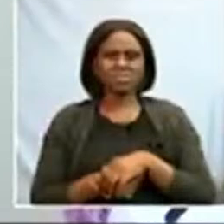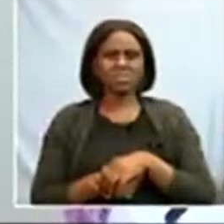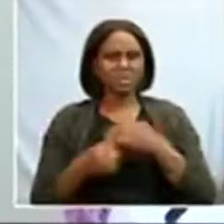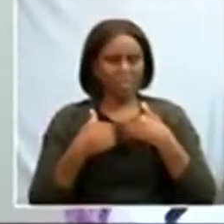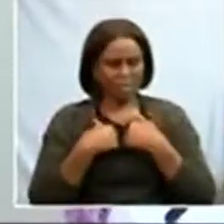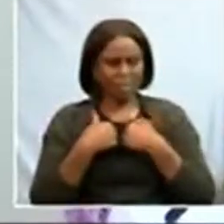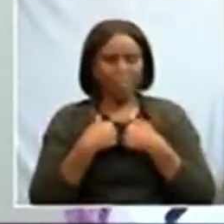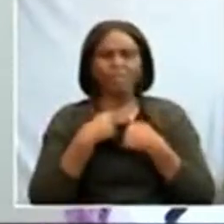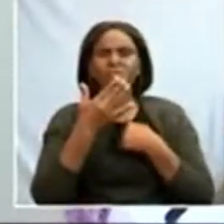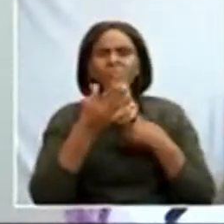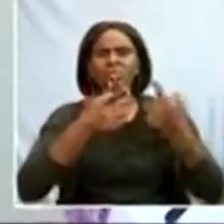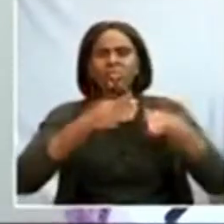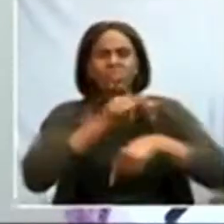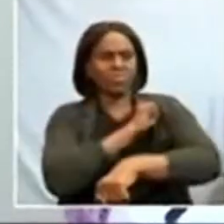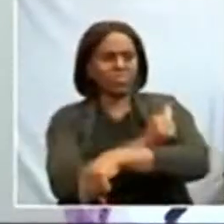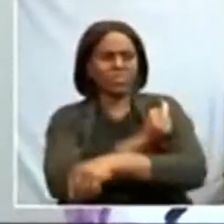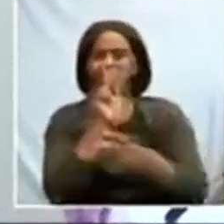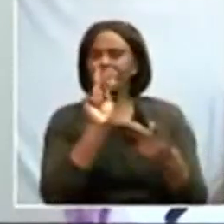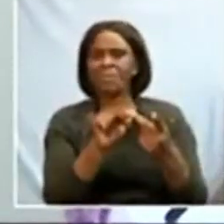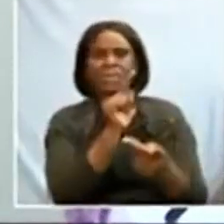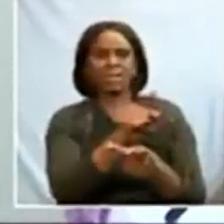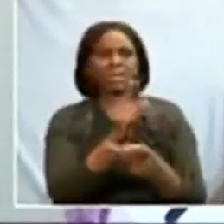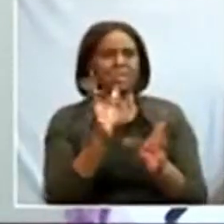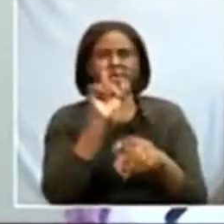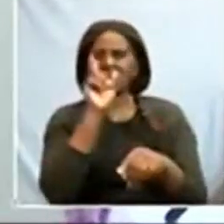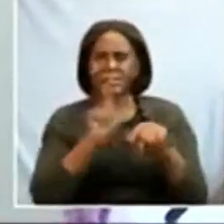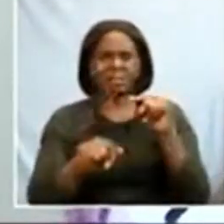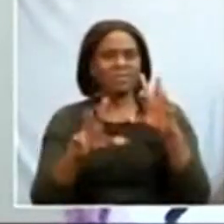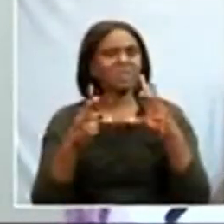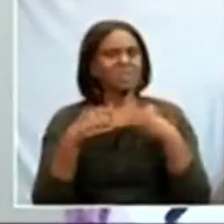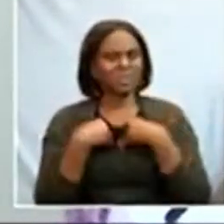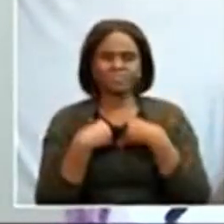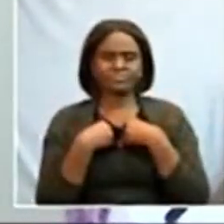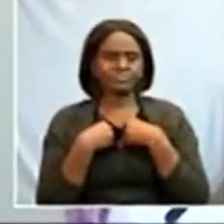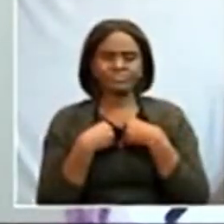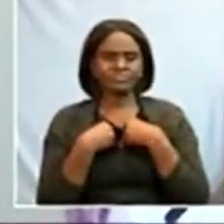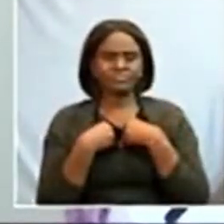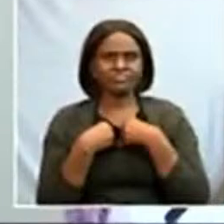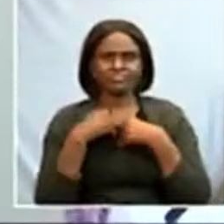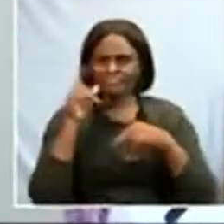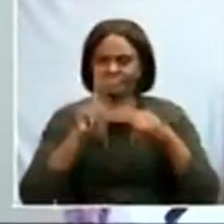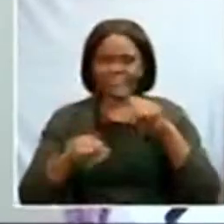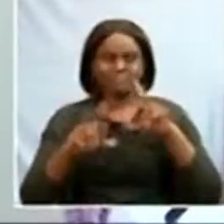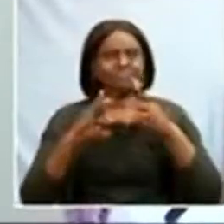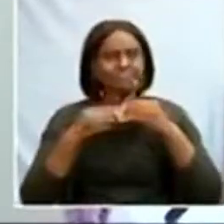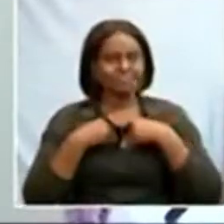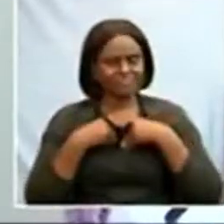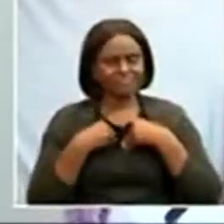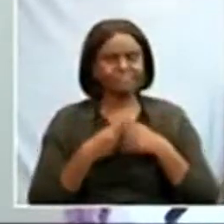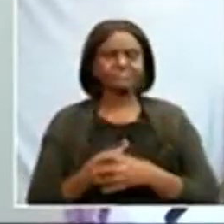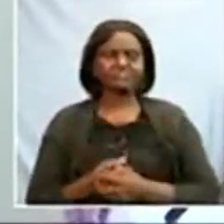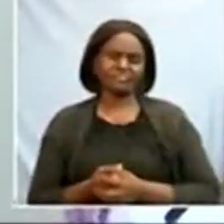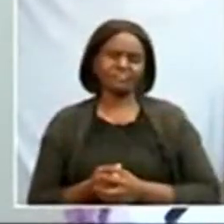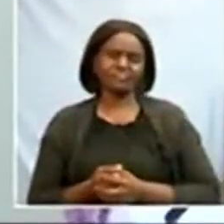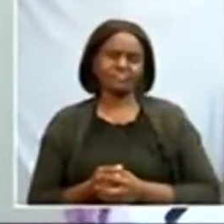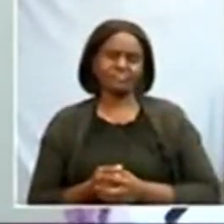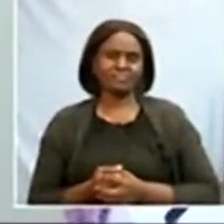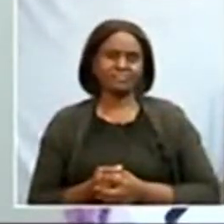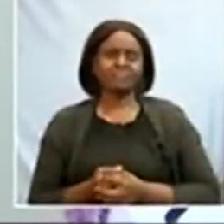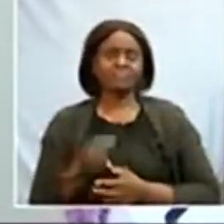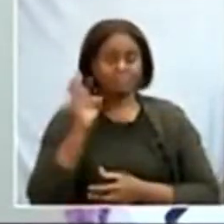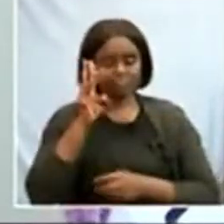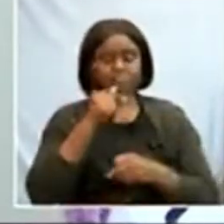run a local authority like this. It's unacceptable. It's unacceptable. We will